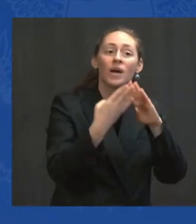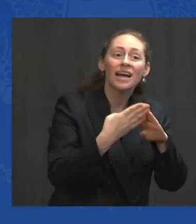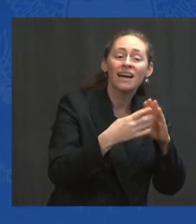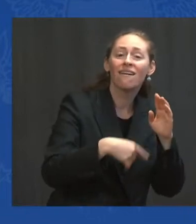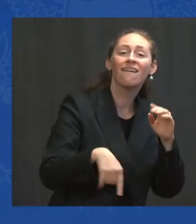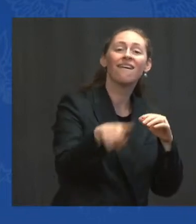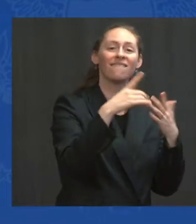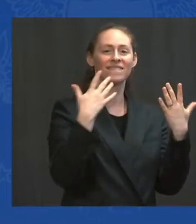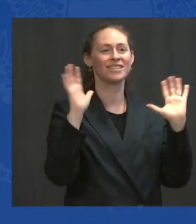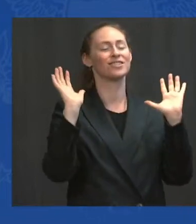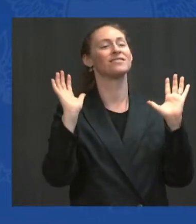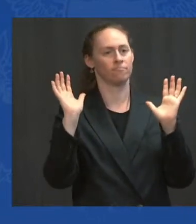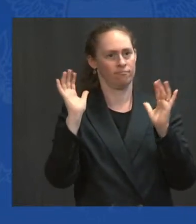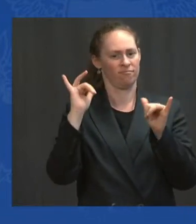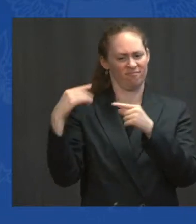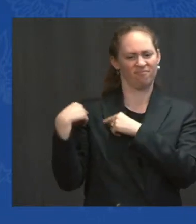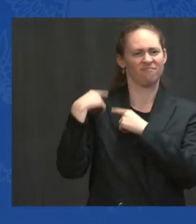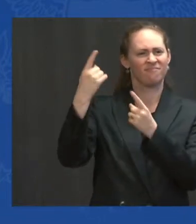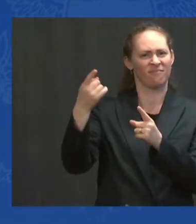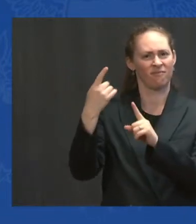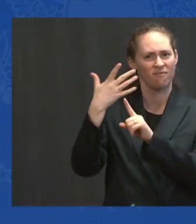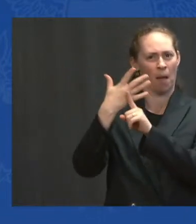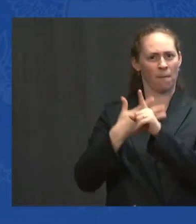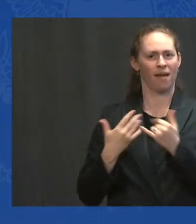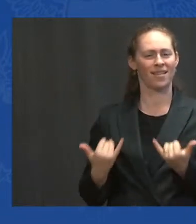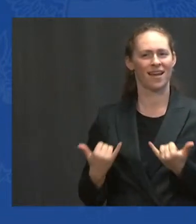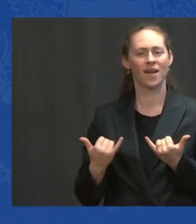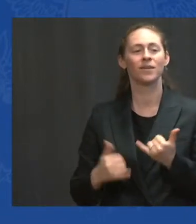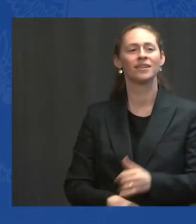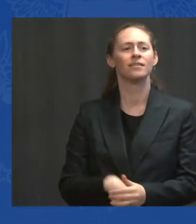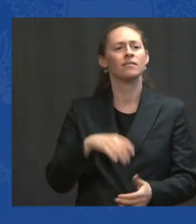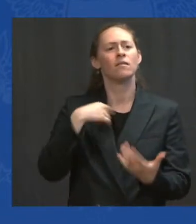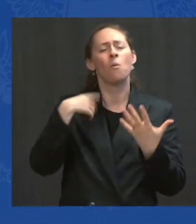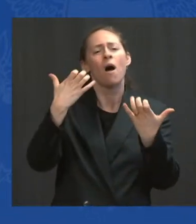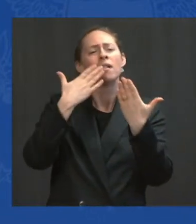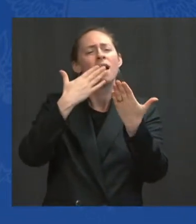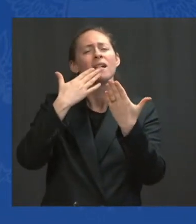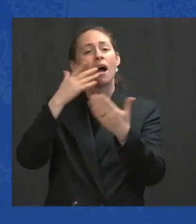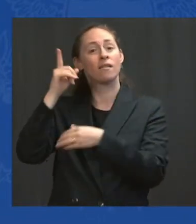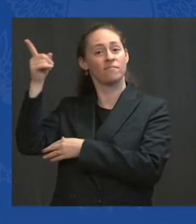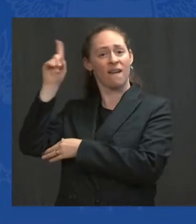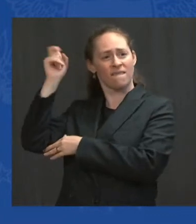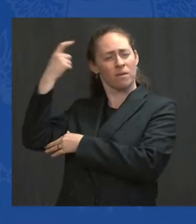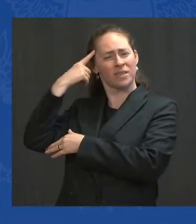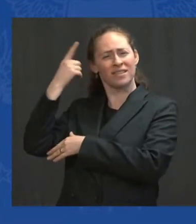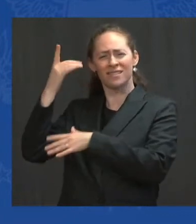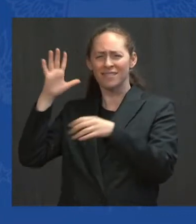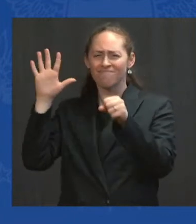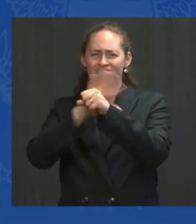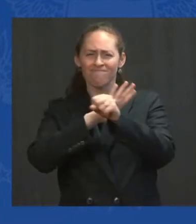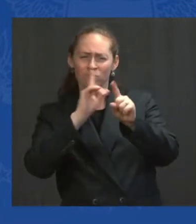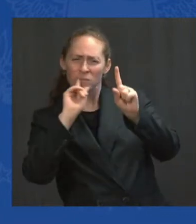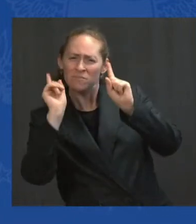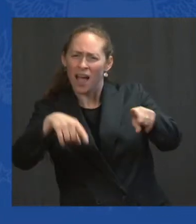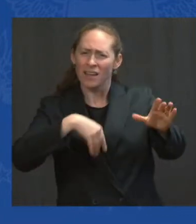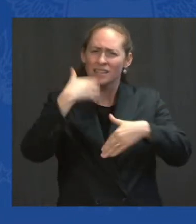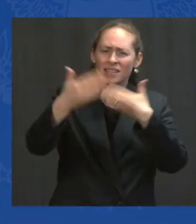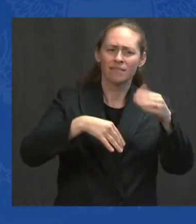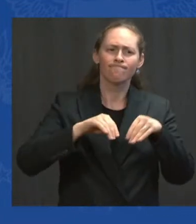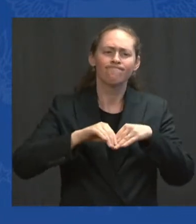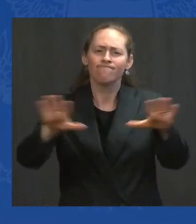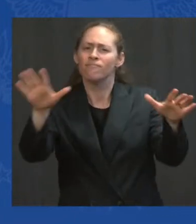over 5 months, thanks to our whole-of-government effort and the hard work of local leaders and communities across the